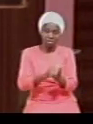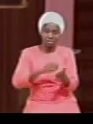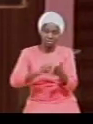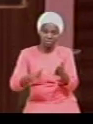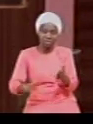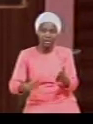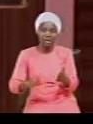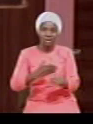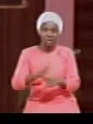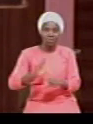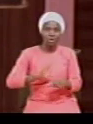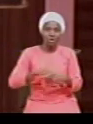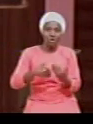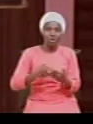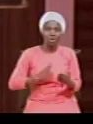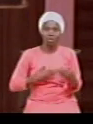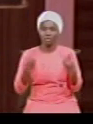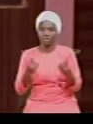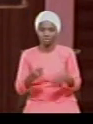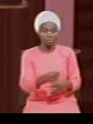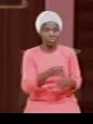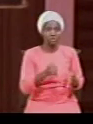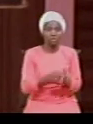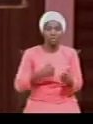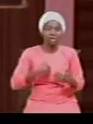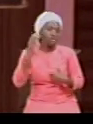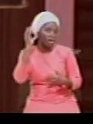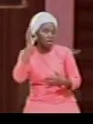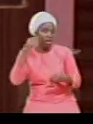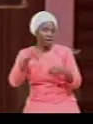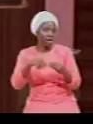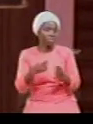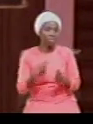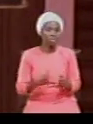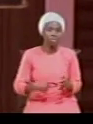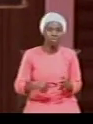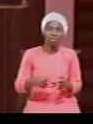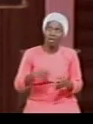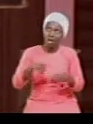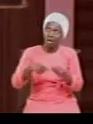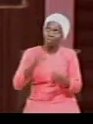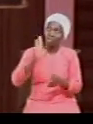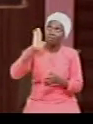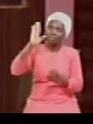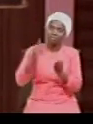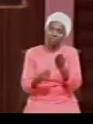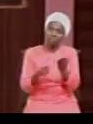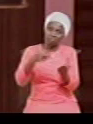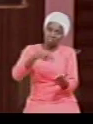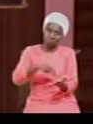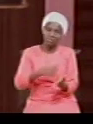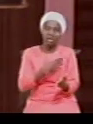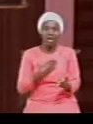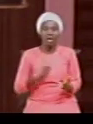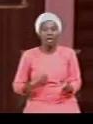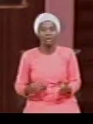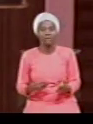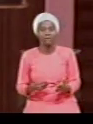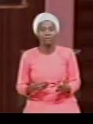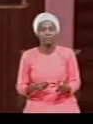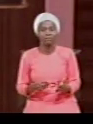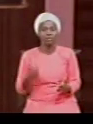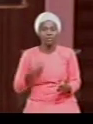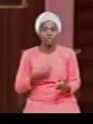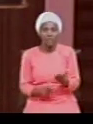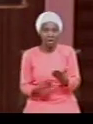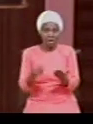all our sins, those who have heard about his resurrection and were risen with